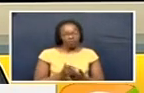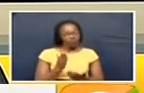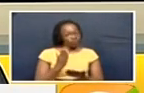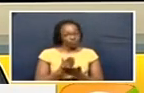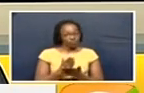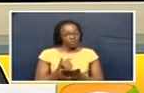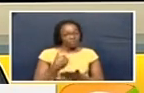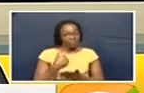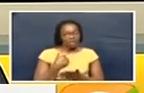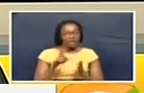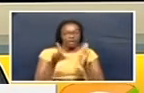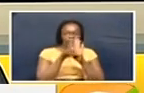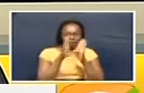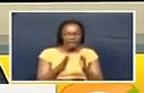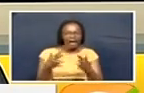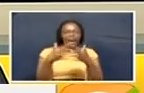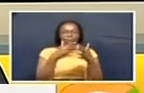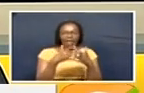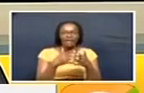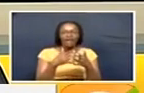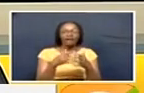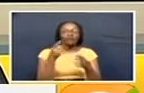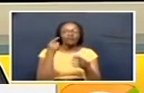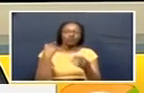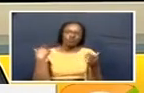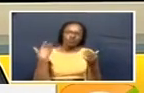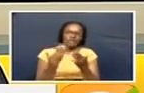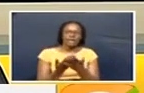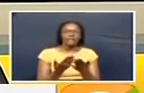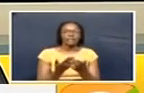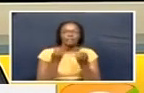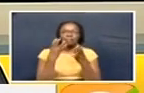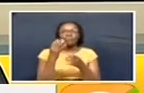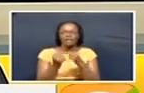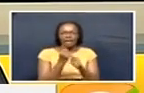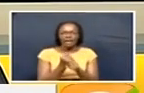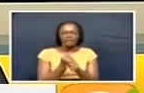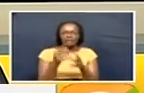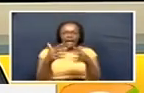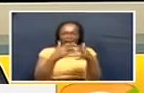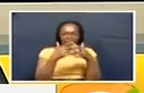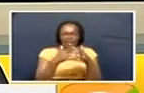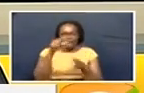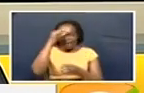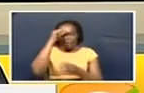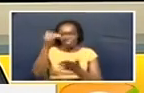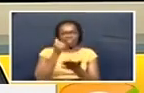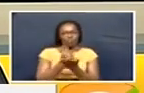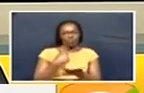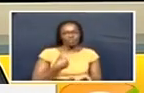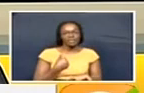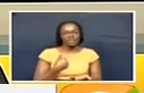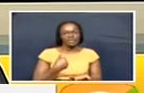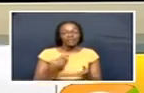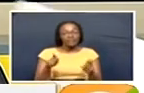a lawyer in the U.S. for many years. I've been a prosecutor employed by the U.S. government. I've been, I have had